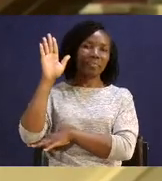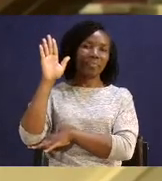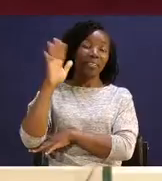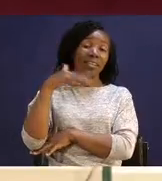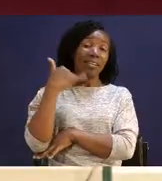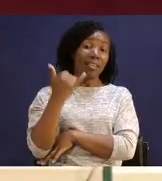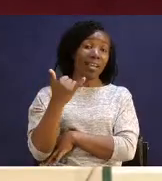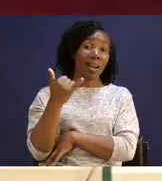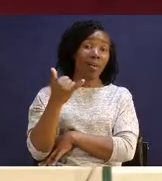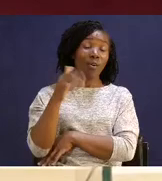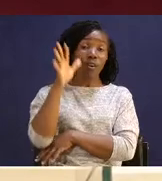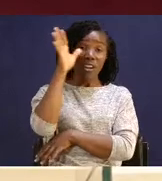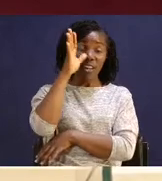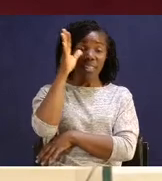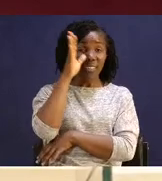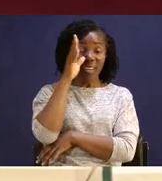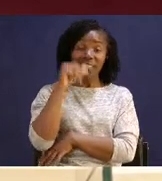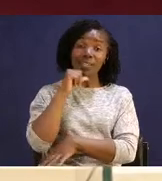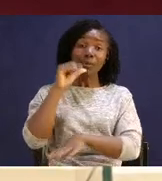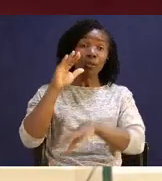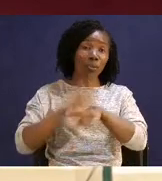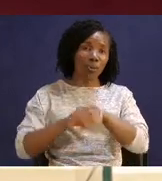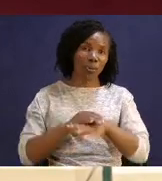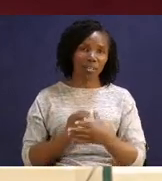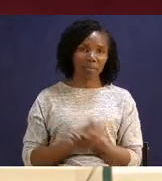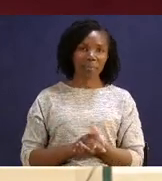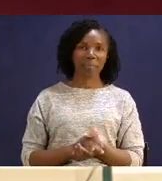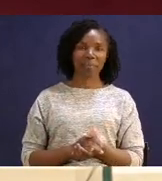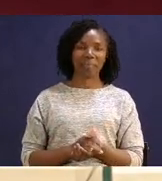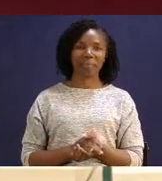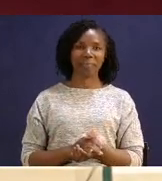Now, you see where lies take you.